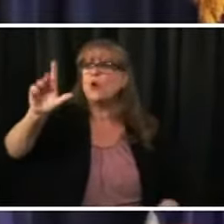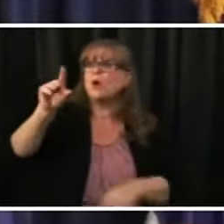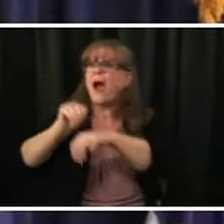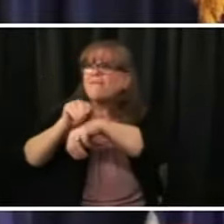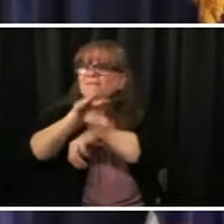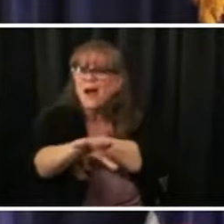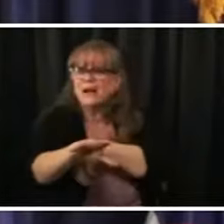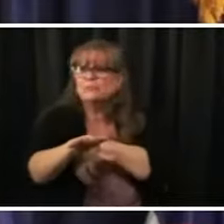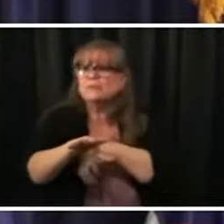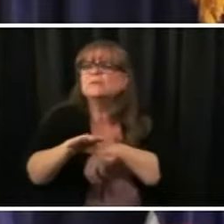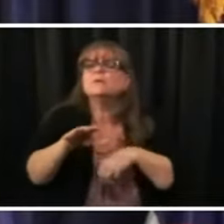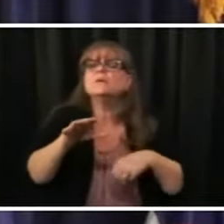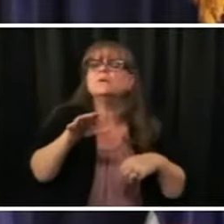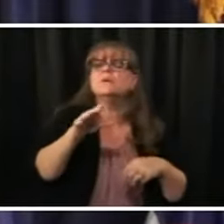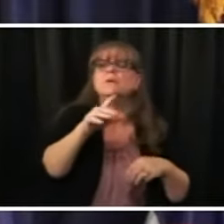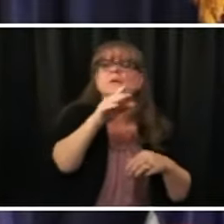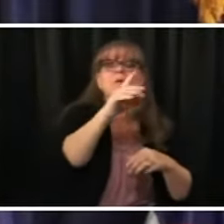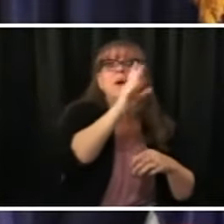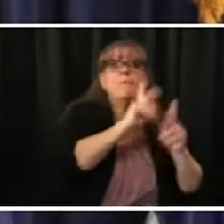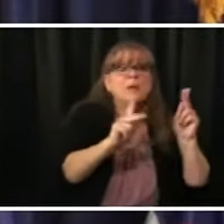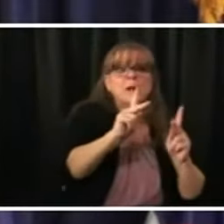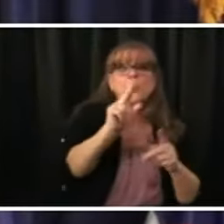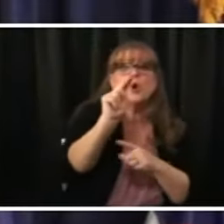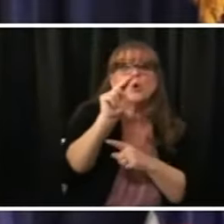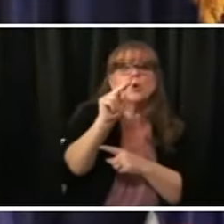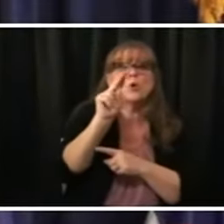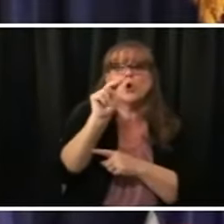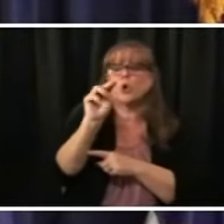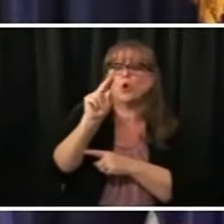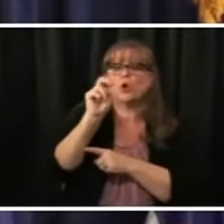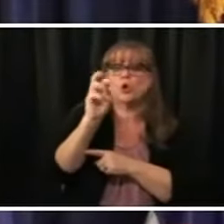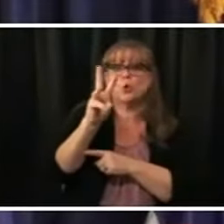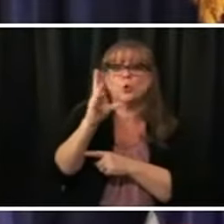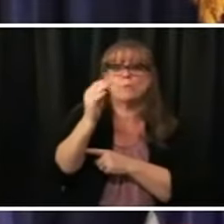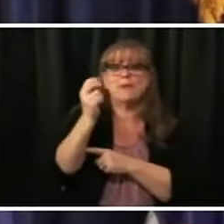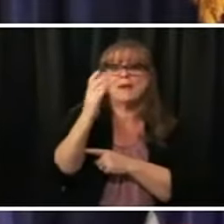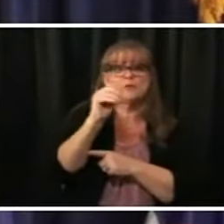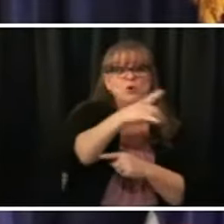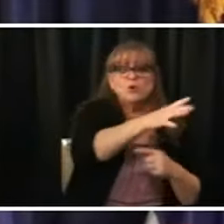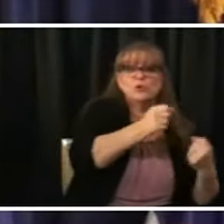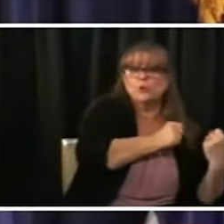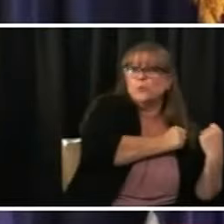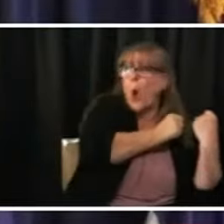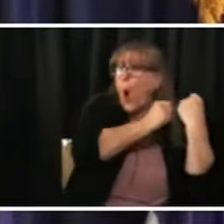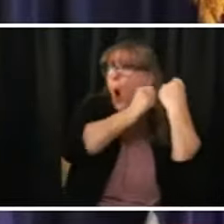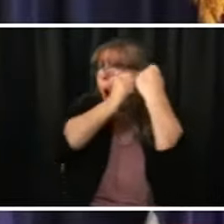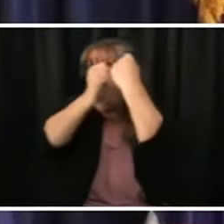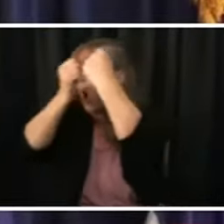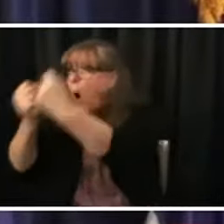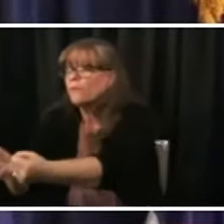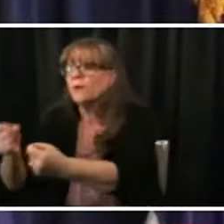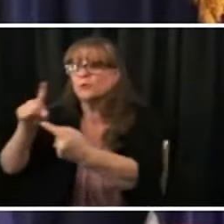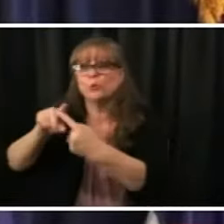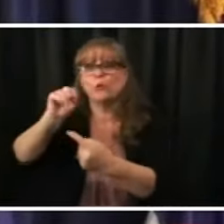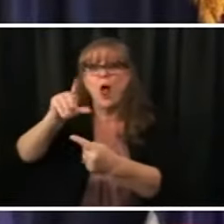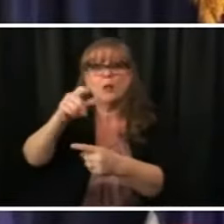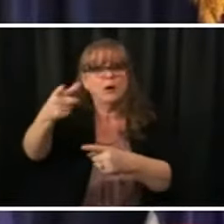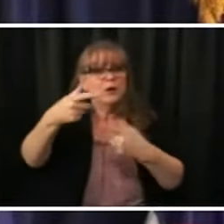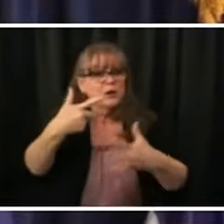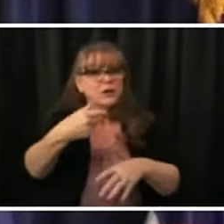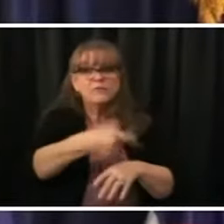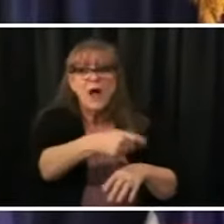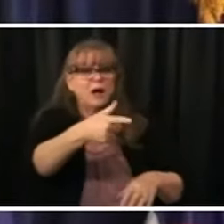New Mexico and other states into Colorado to get vaccines? Yeah. Have we had problems with that, and have people been turned away from that? So look, we've